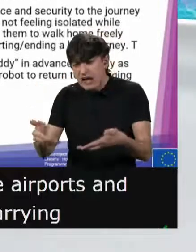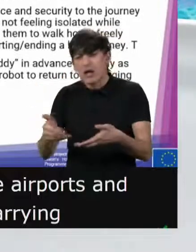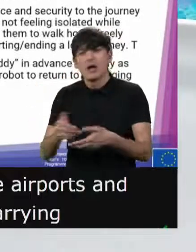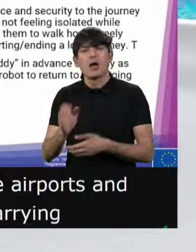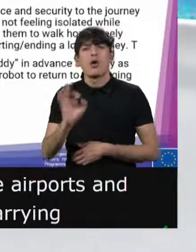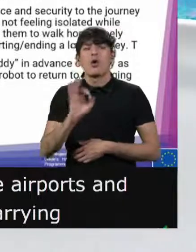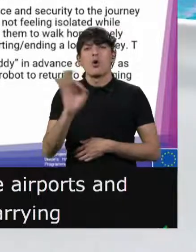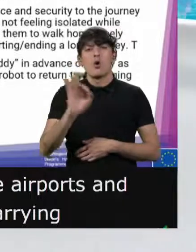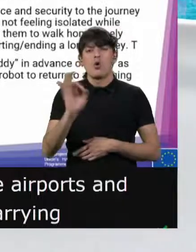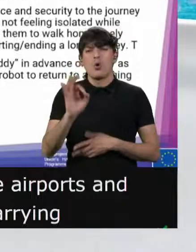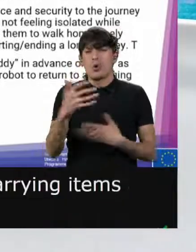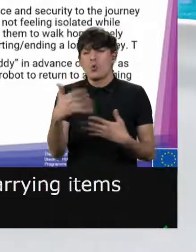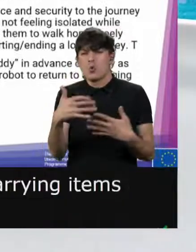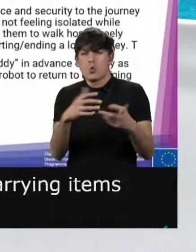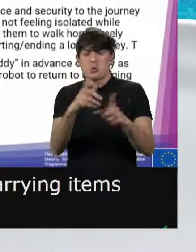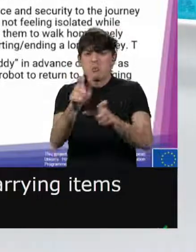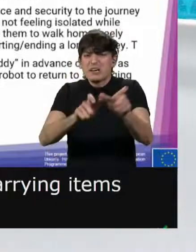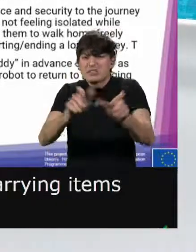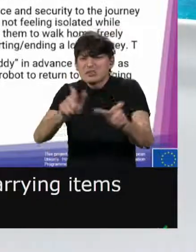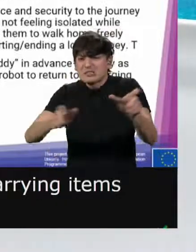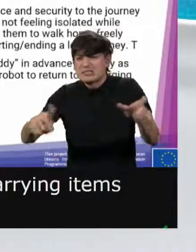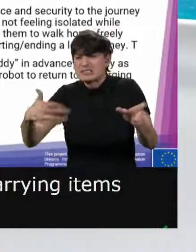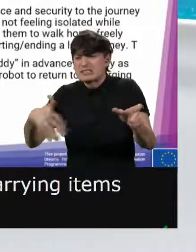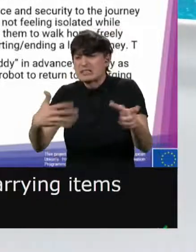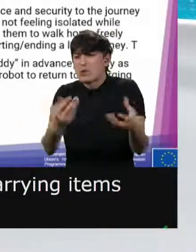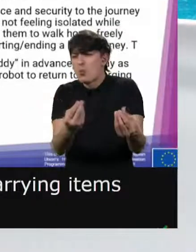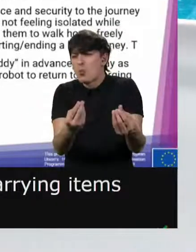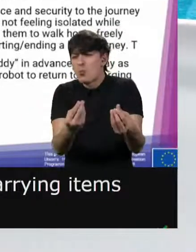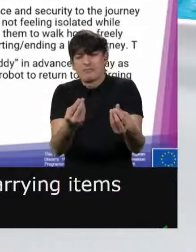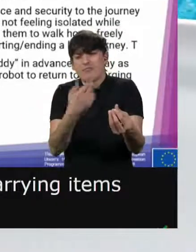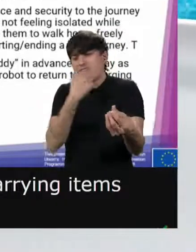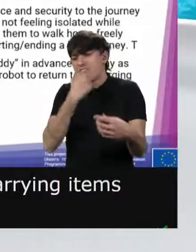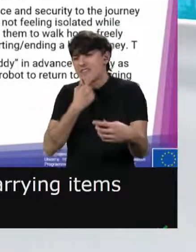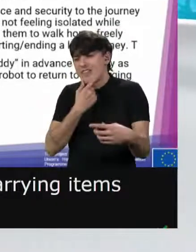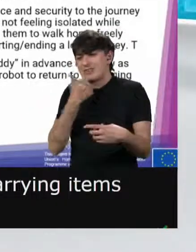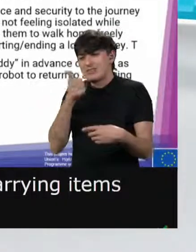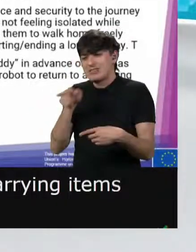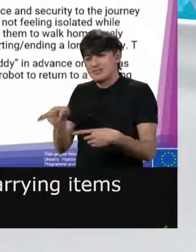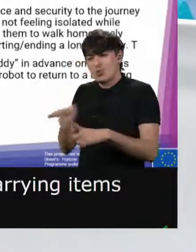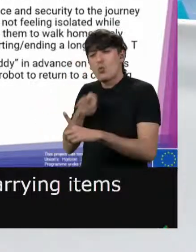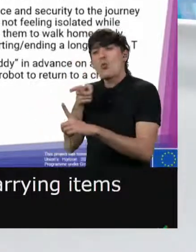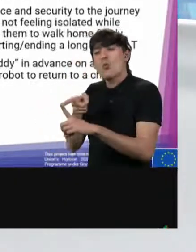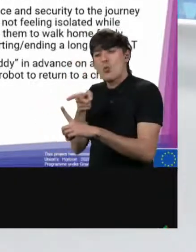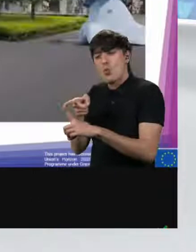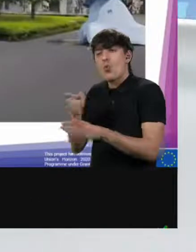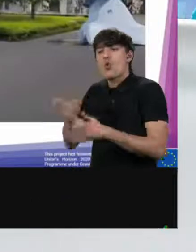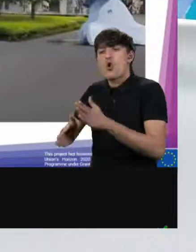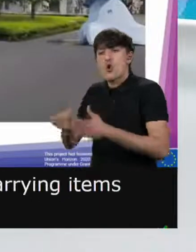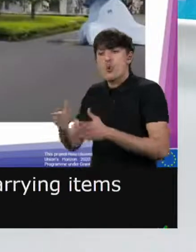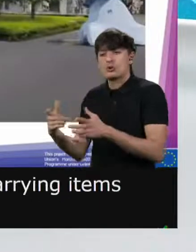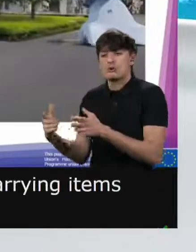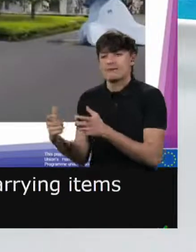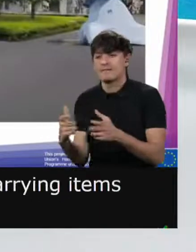could be made a lot easier. So assistive buddies were a really quite nice idea.